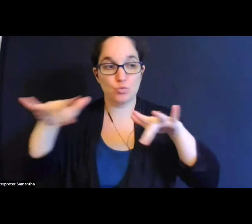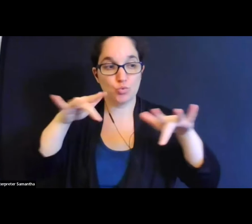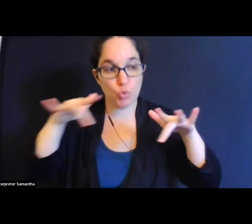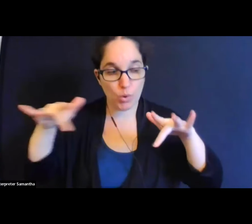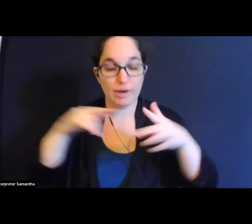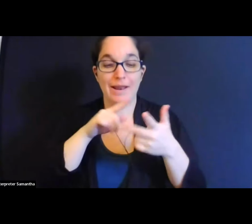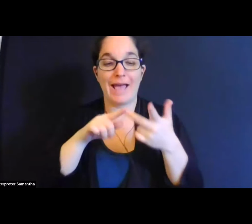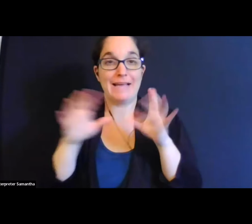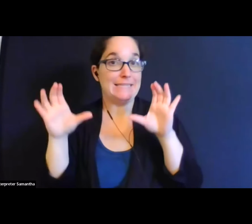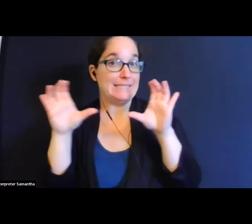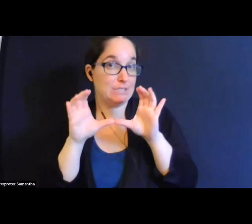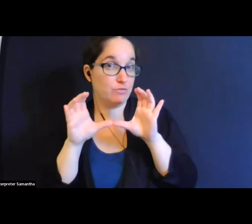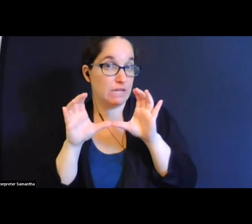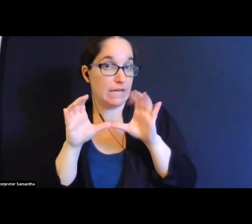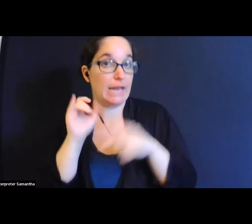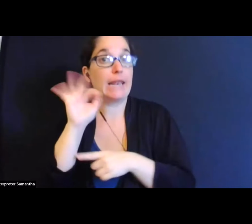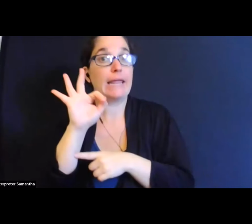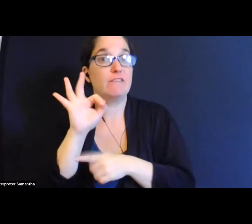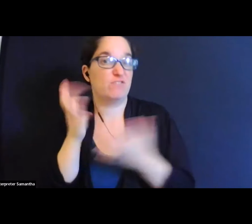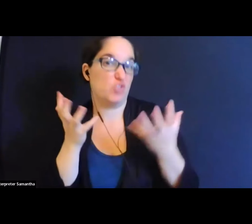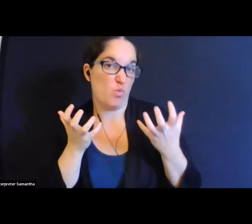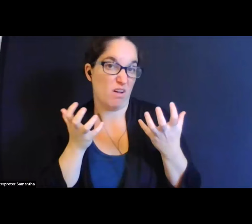the certificate, if you're requesting it.